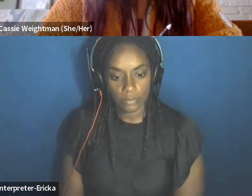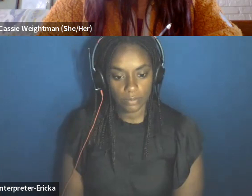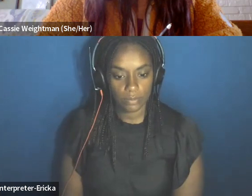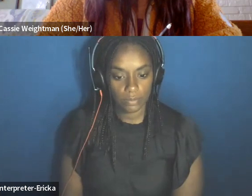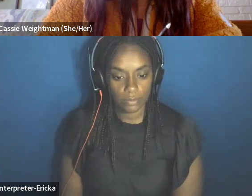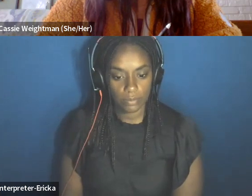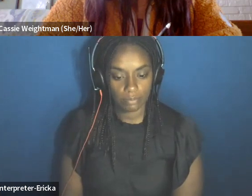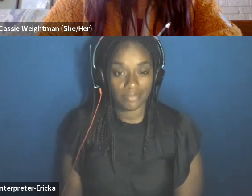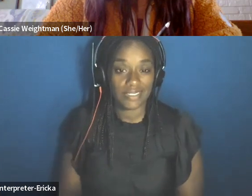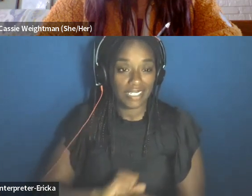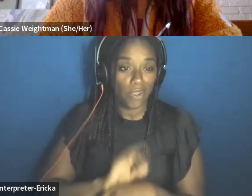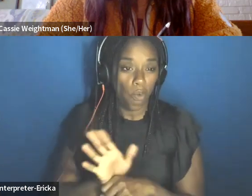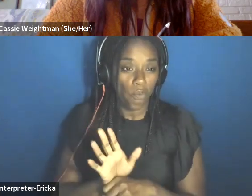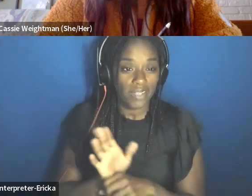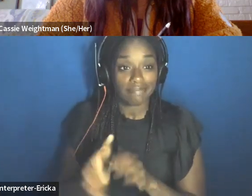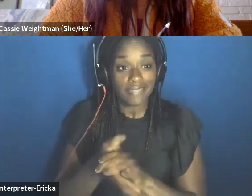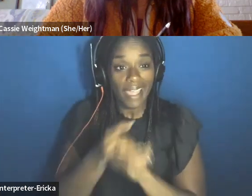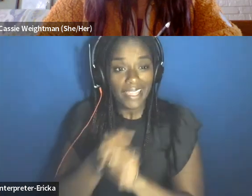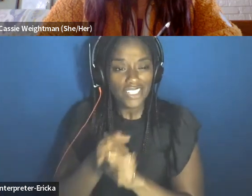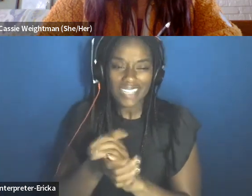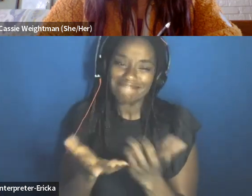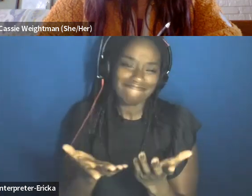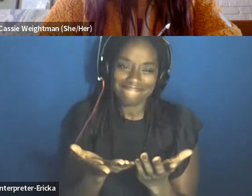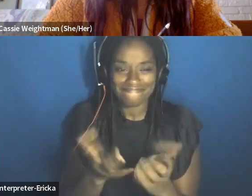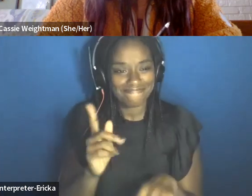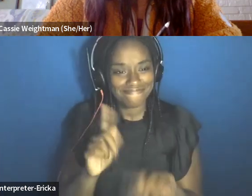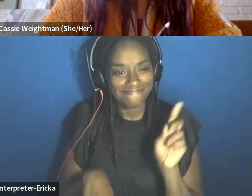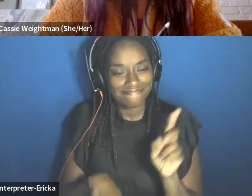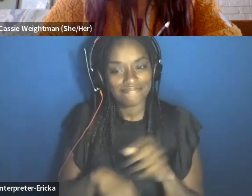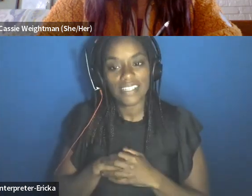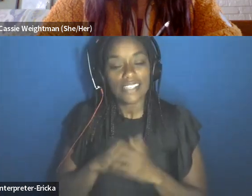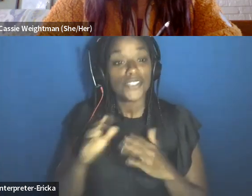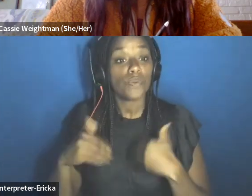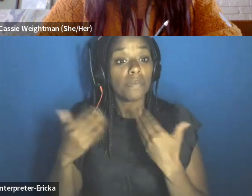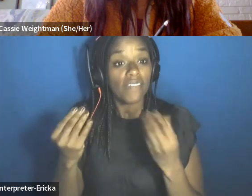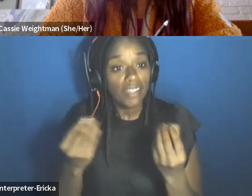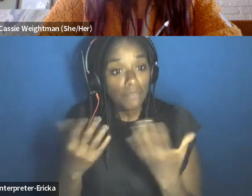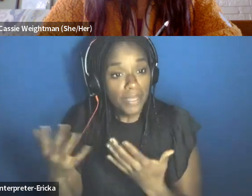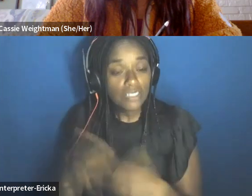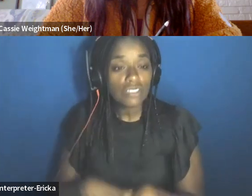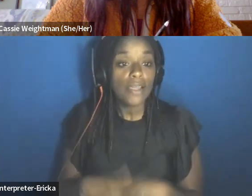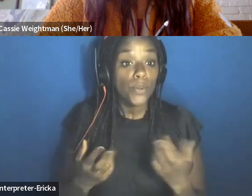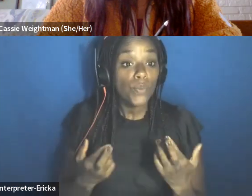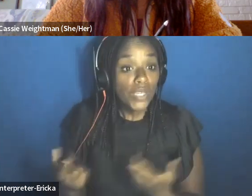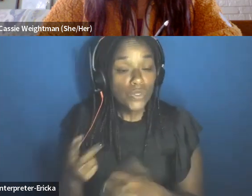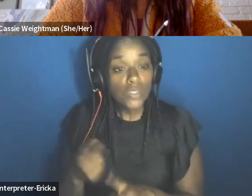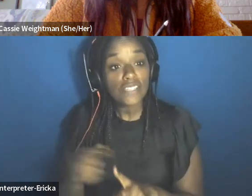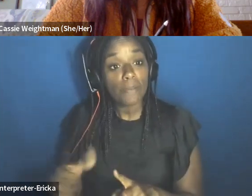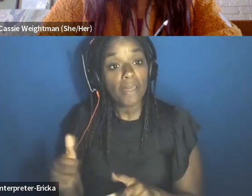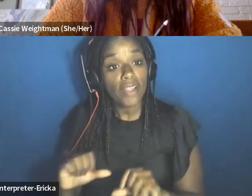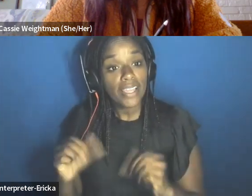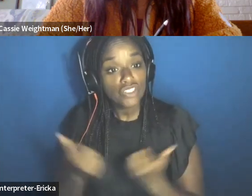the handshakes and things like that. So what we were providing were information and resources from other